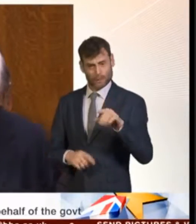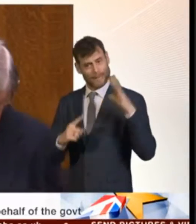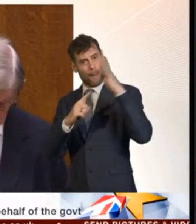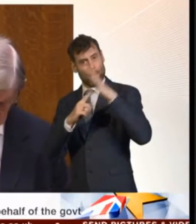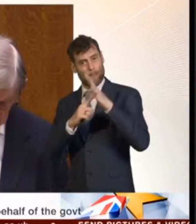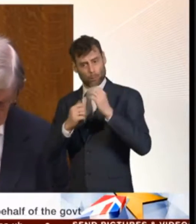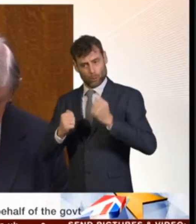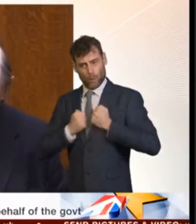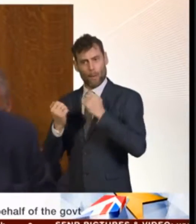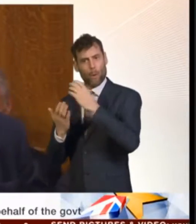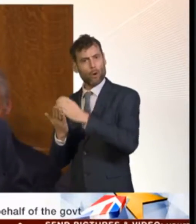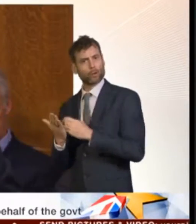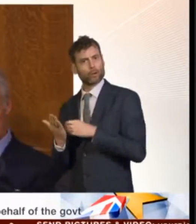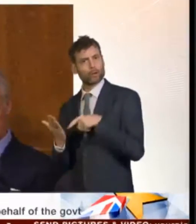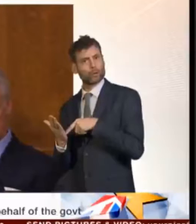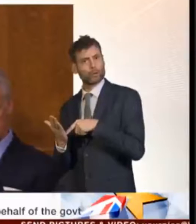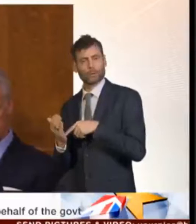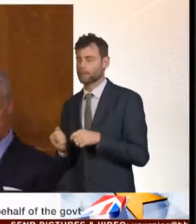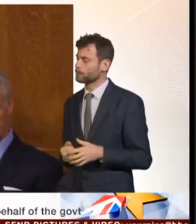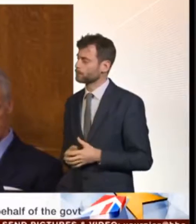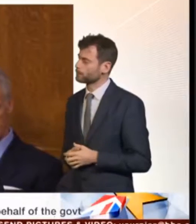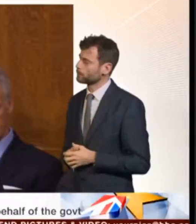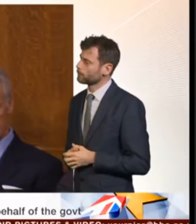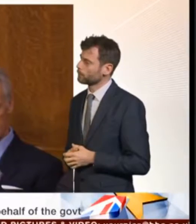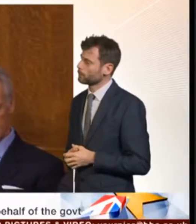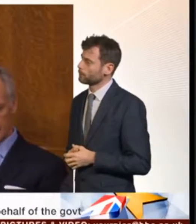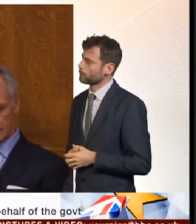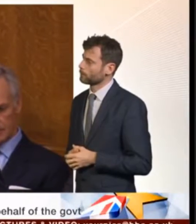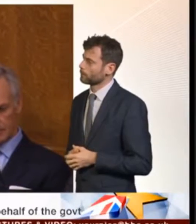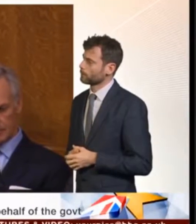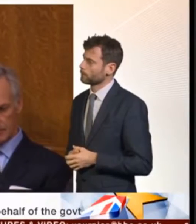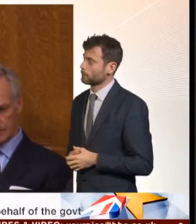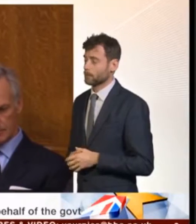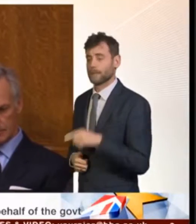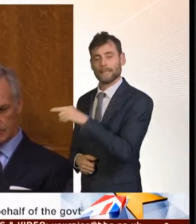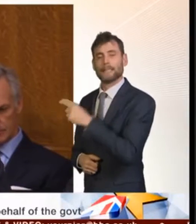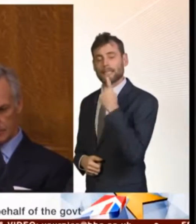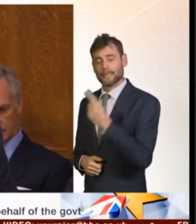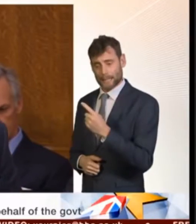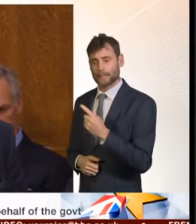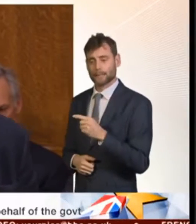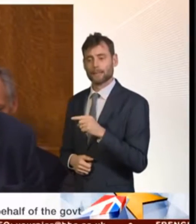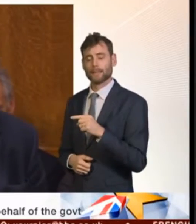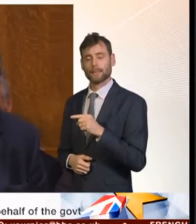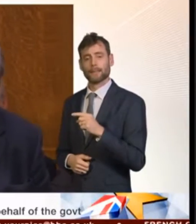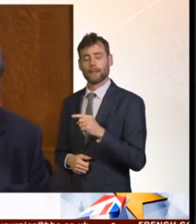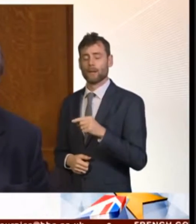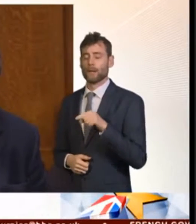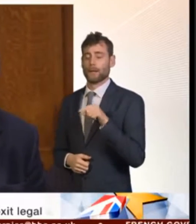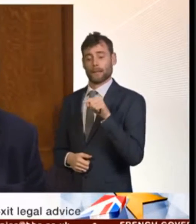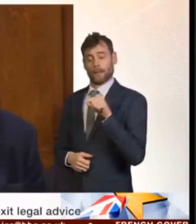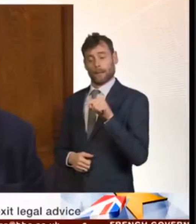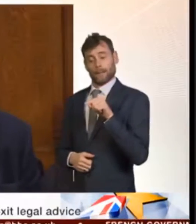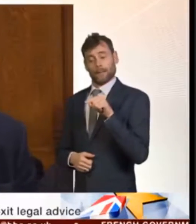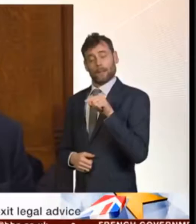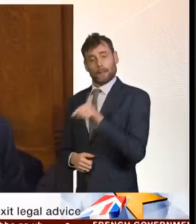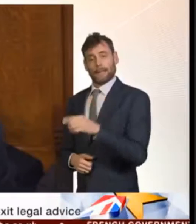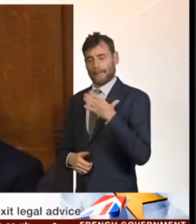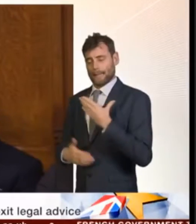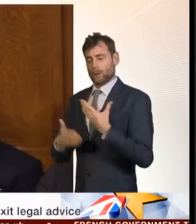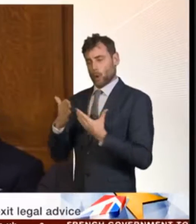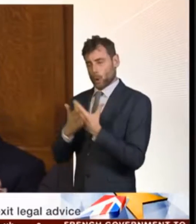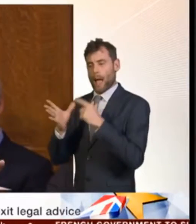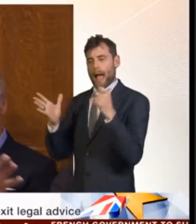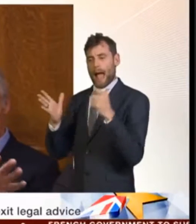Indeed, it does state that the agreement needs a new Act of Parliament in domestic law, but as I pointed out in the